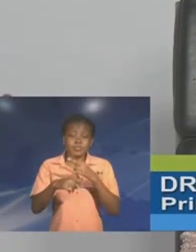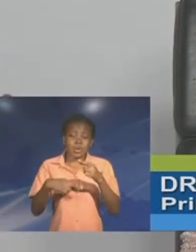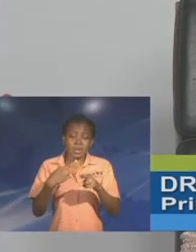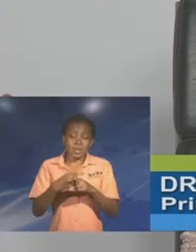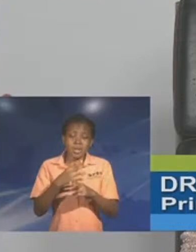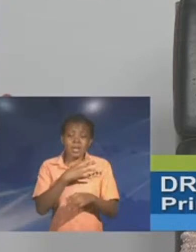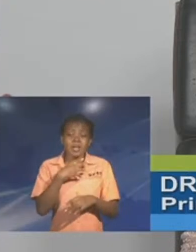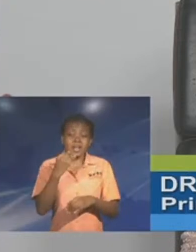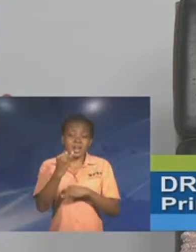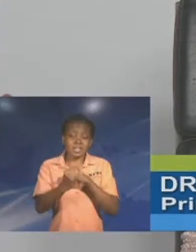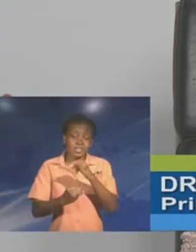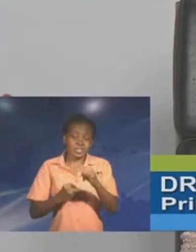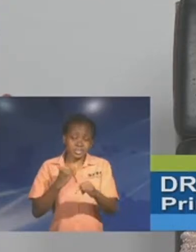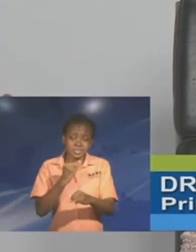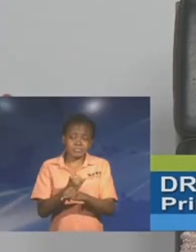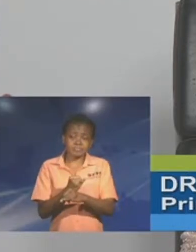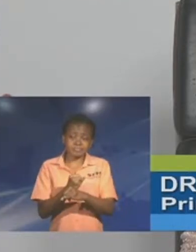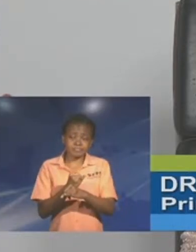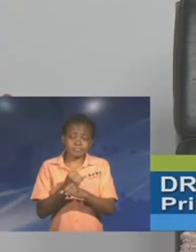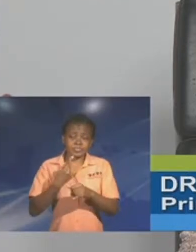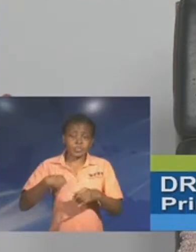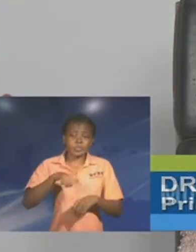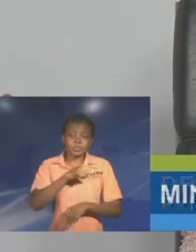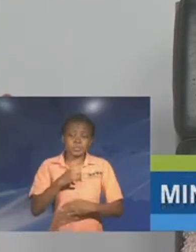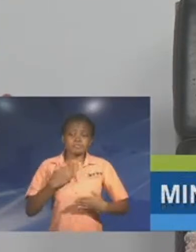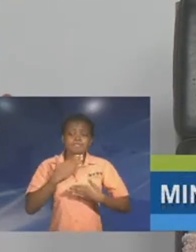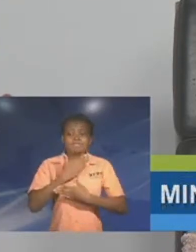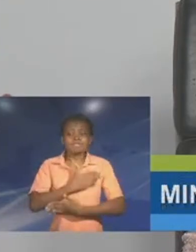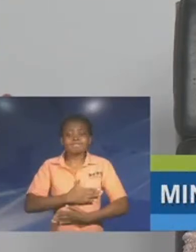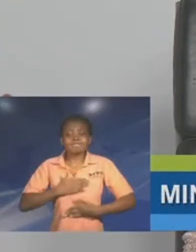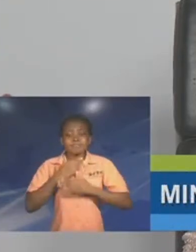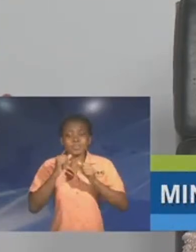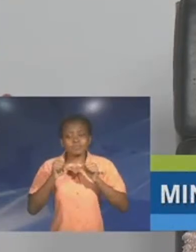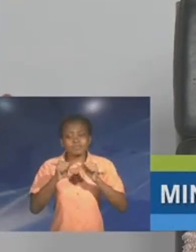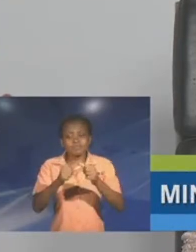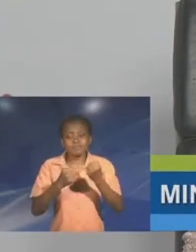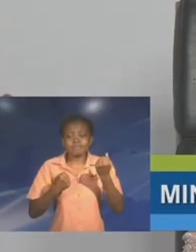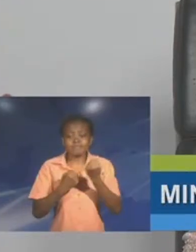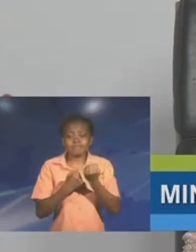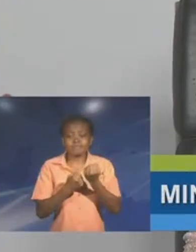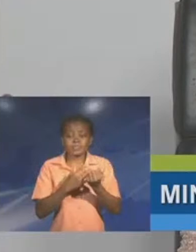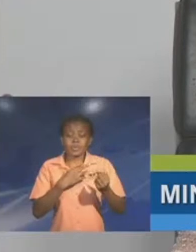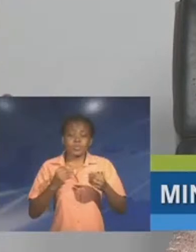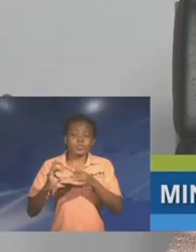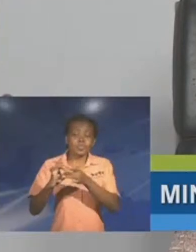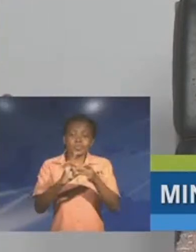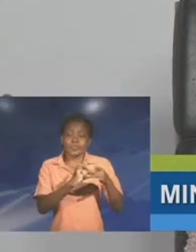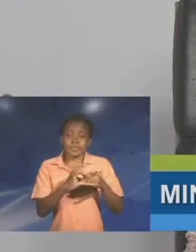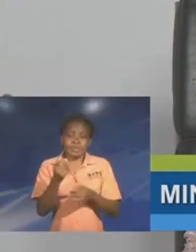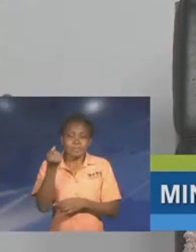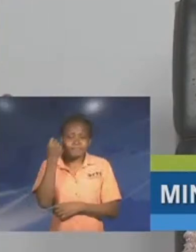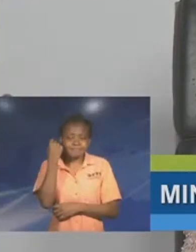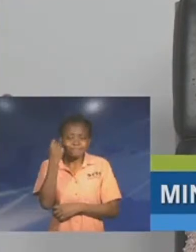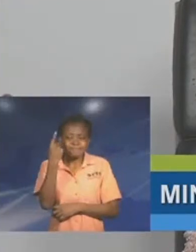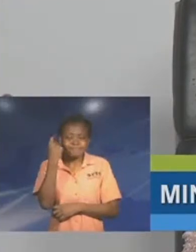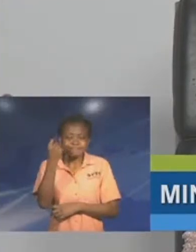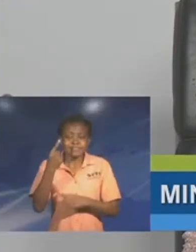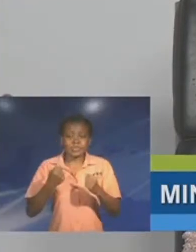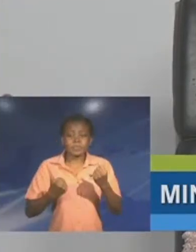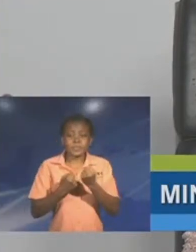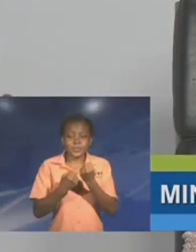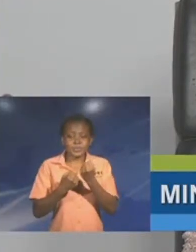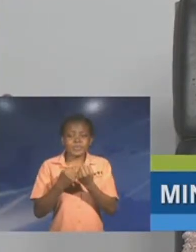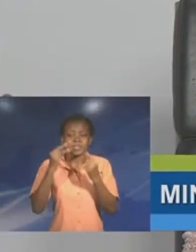internationally. We appreciate your continued support and collaboration in understanding and in supporting the Ministry of